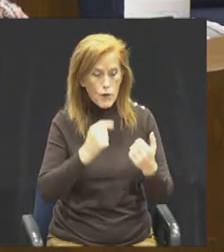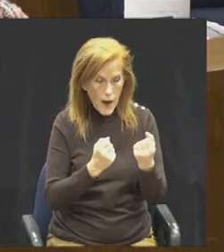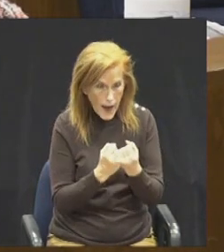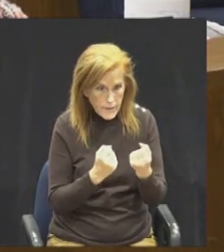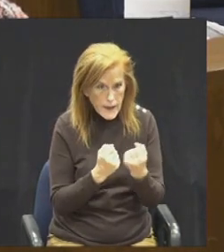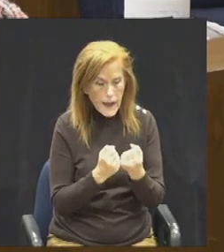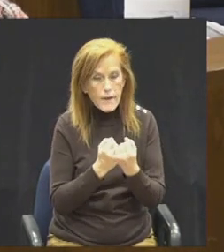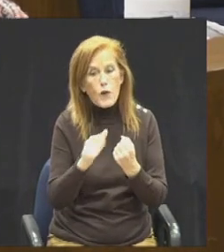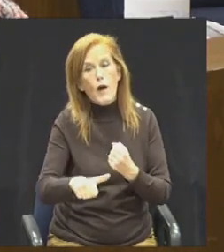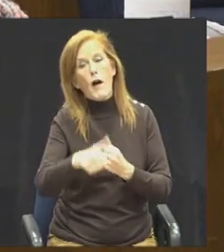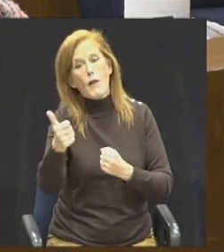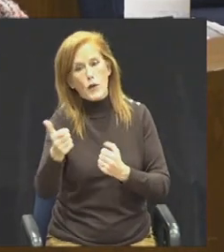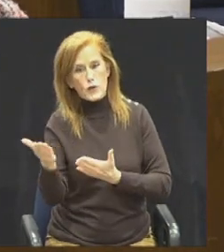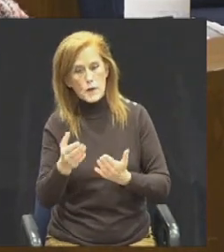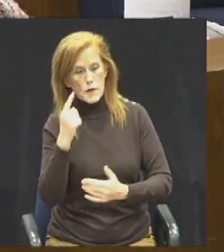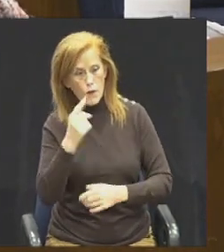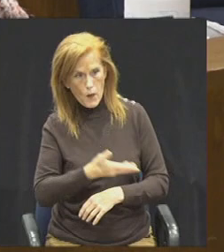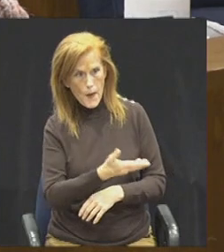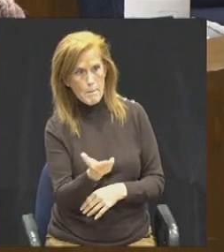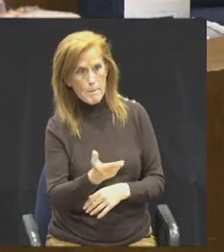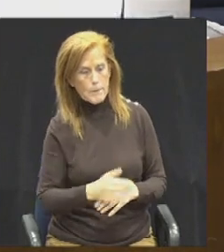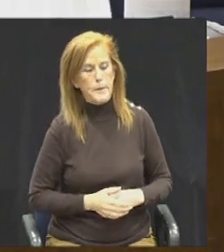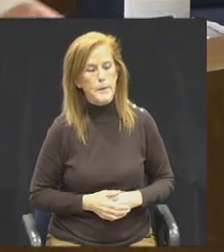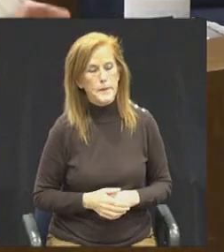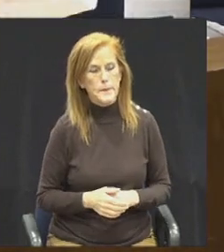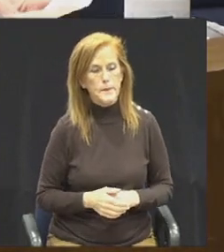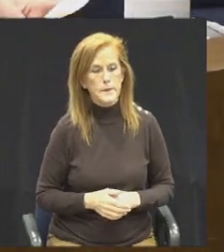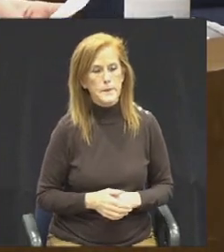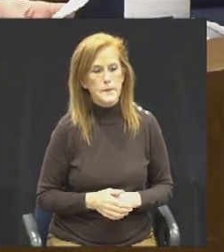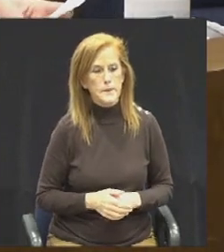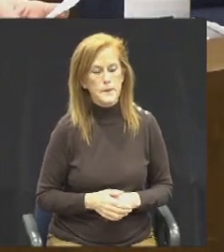advocating services for citizens with disabilities.